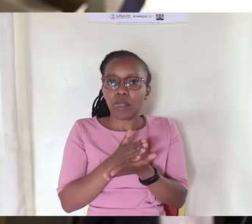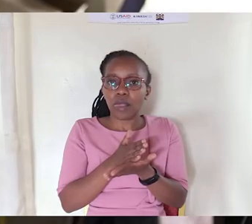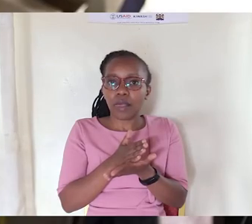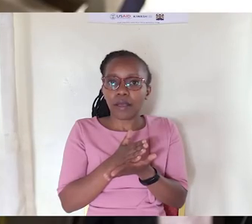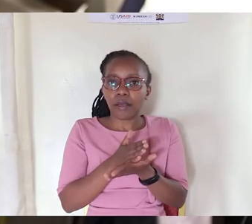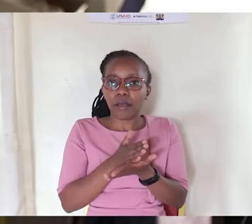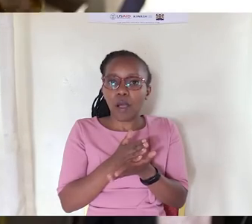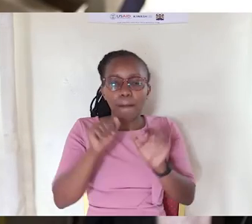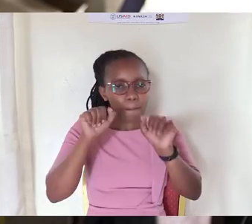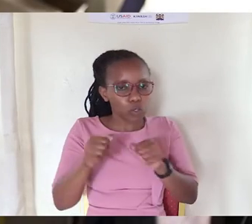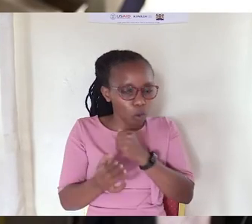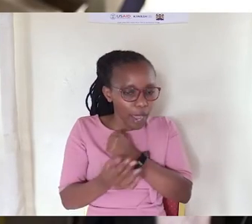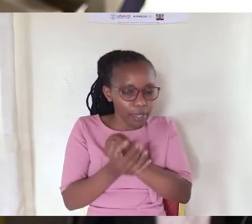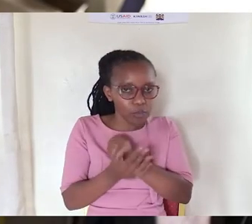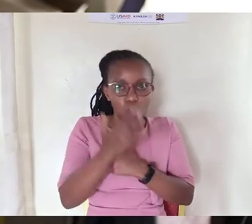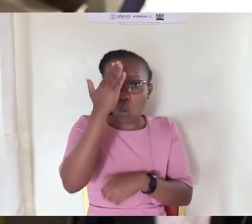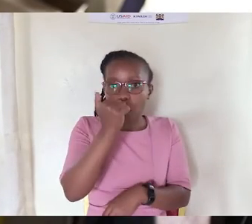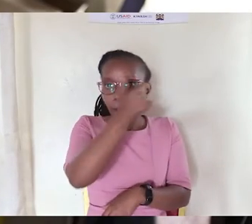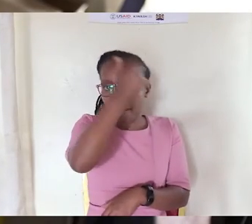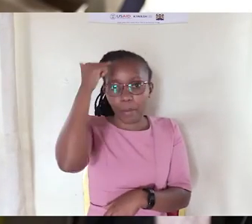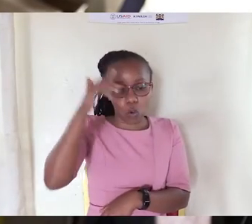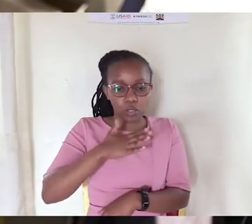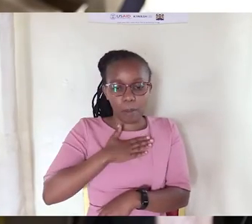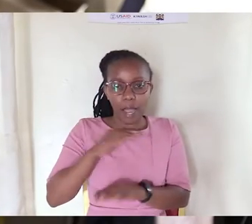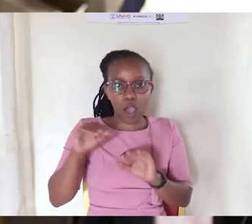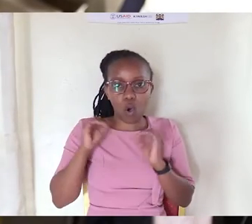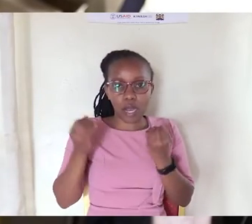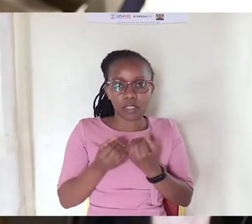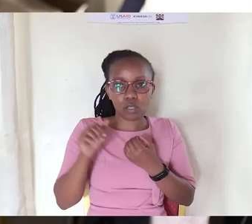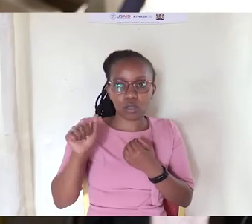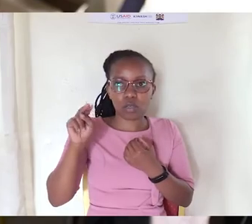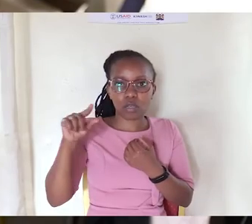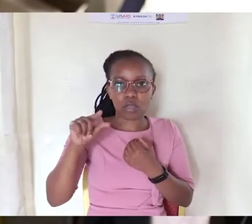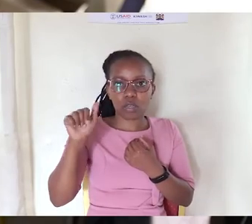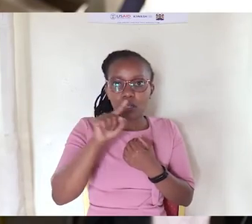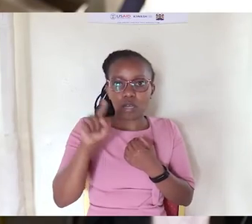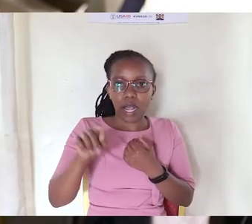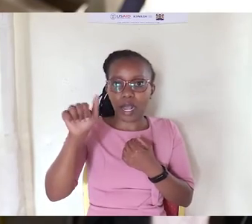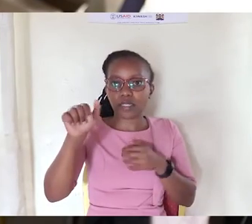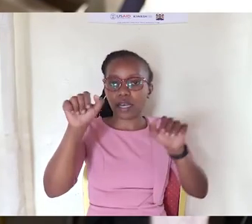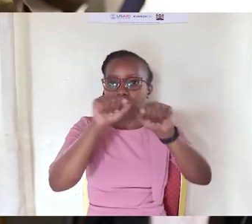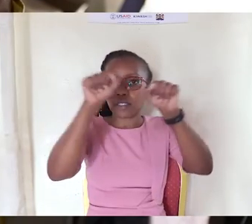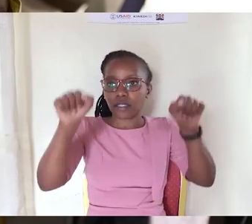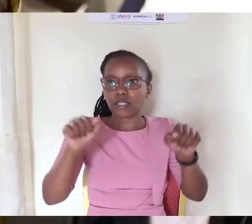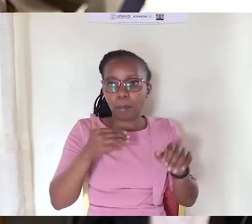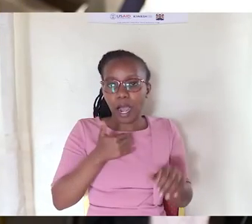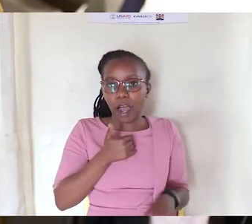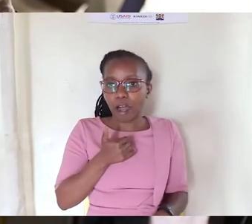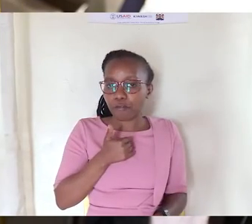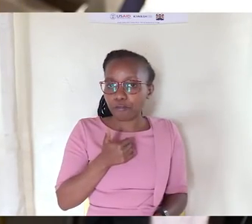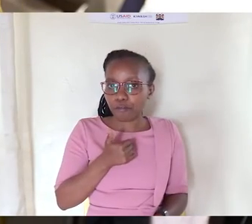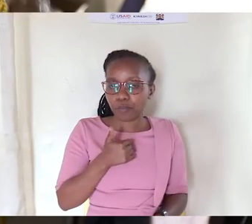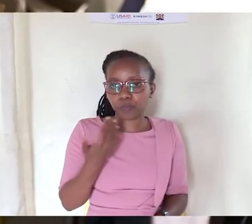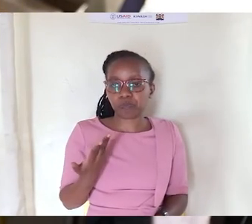able to point that out, because this is what Angaza movement is talking about. We must be able to have a system that is able